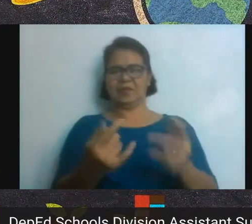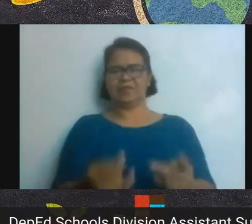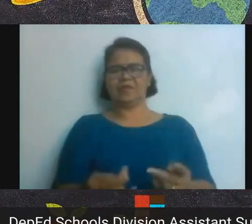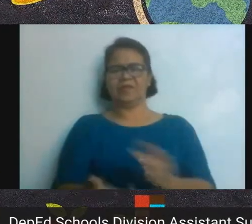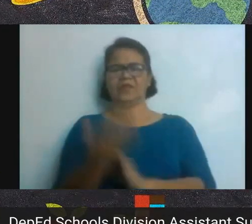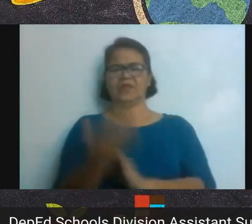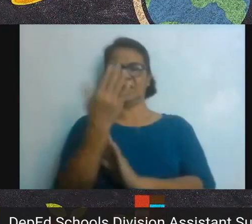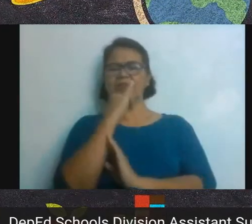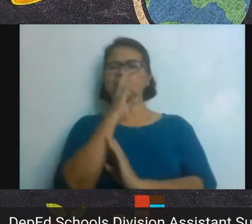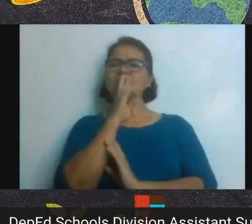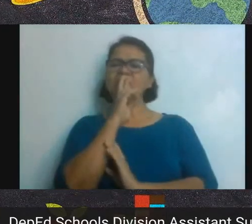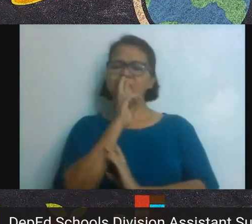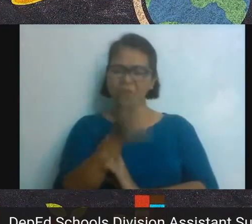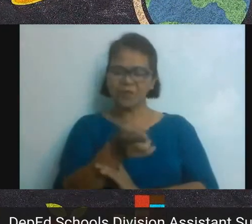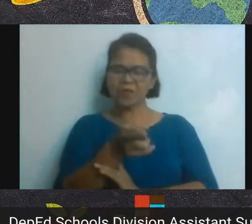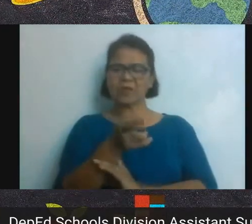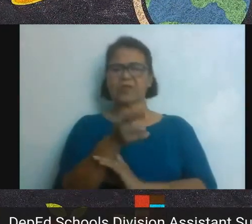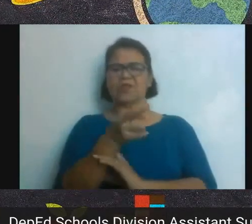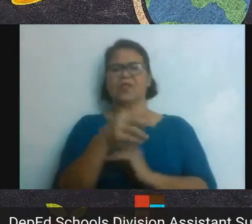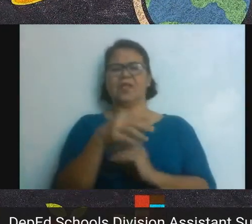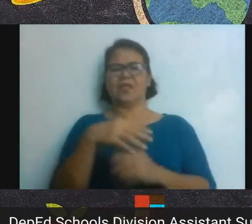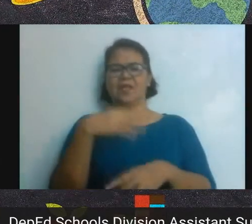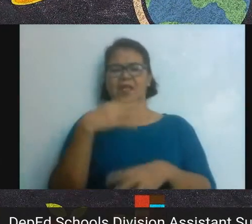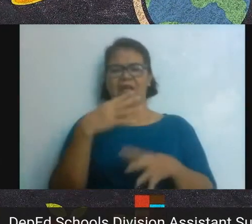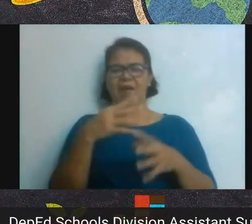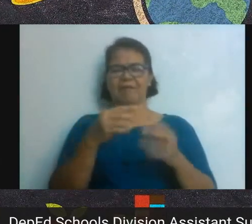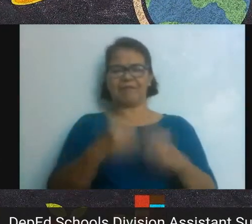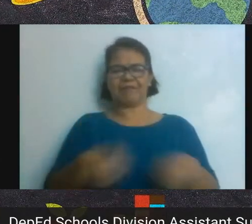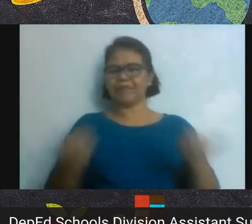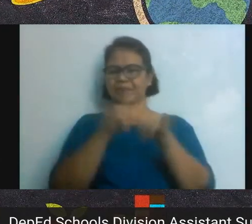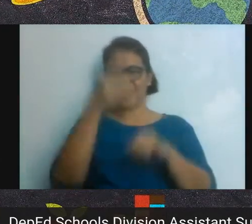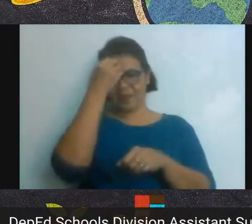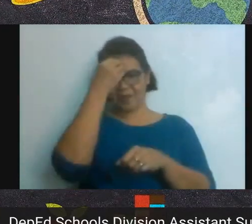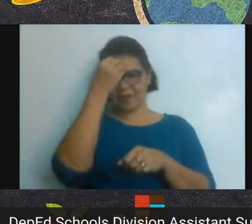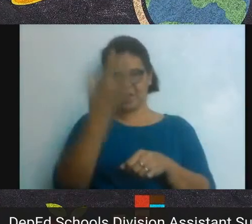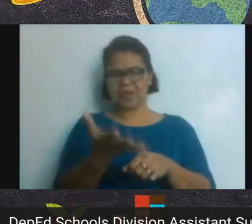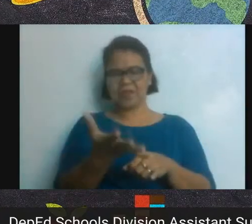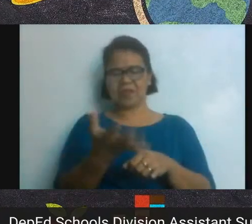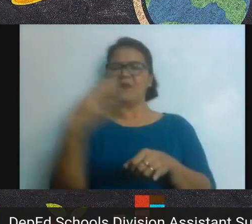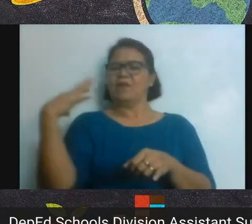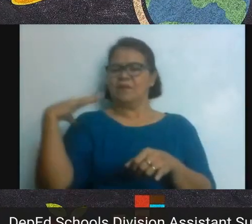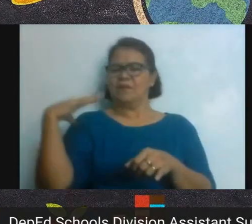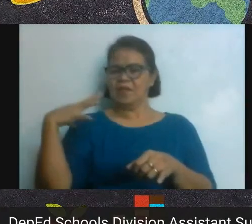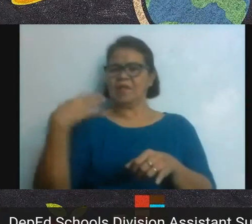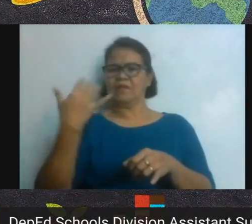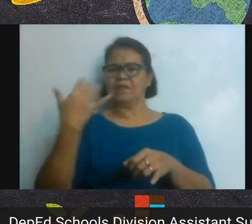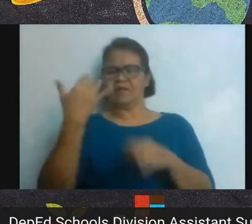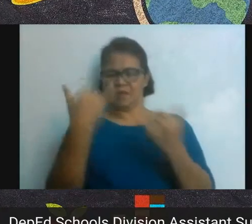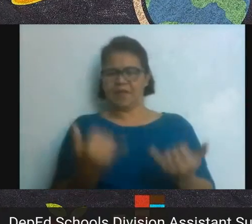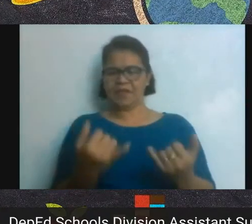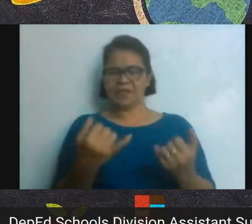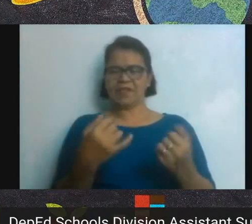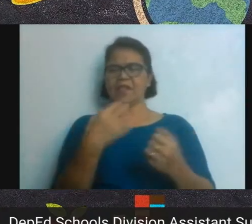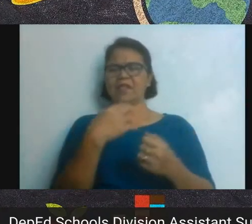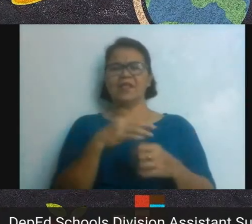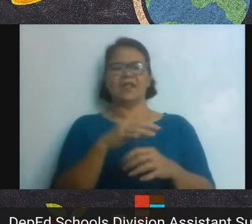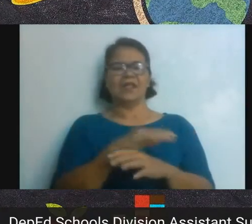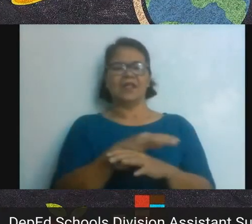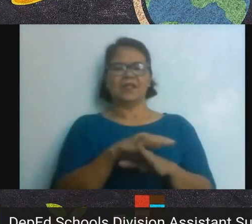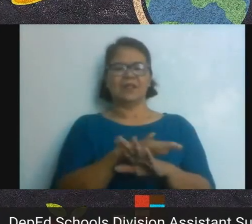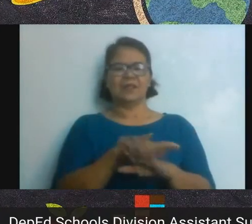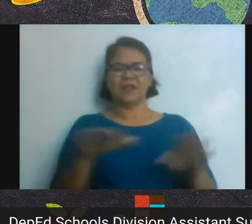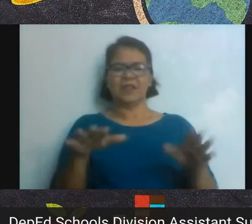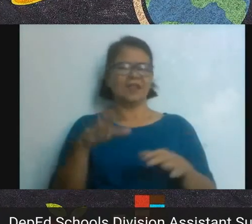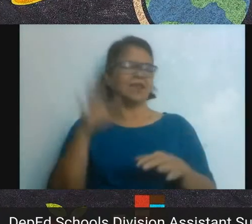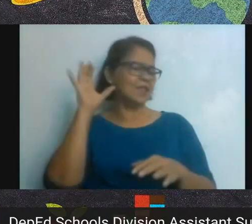information because we have all been waiting for this. So I recommend you don't just listen to what he says. You get yourself a